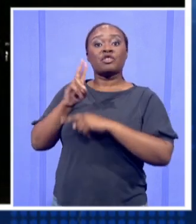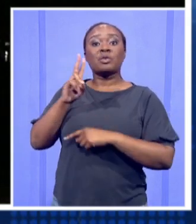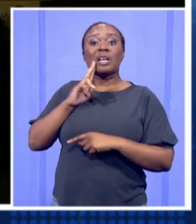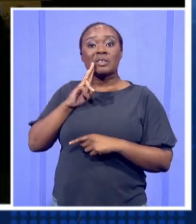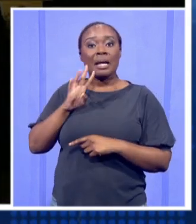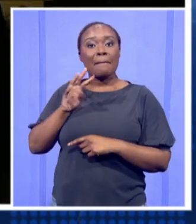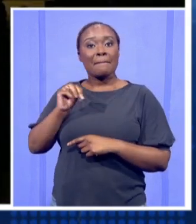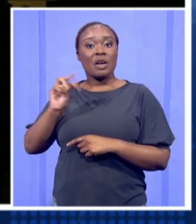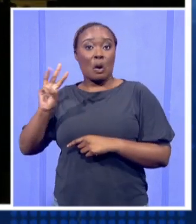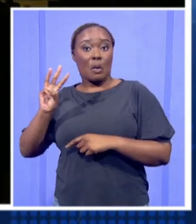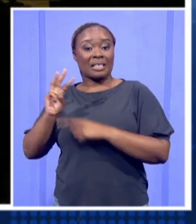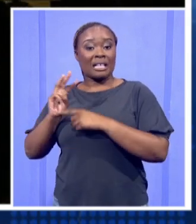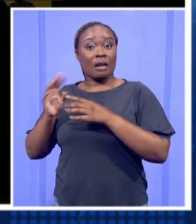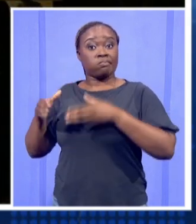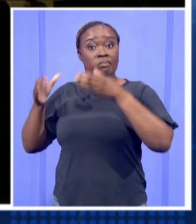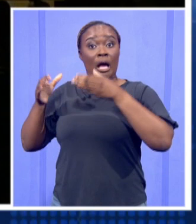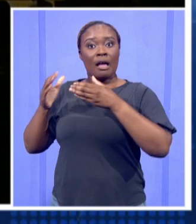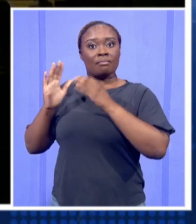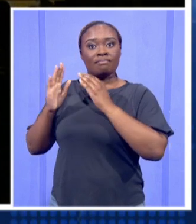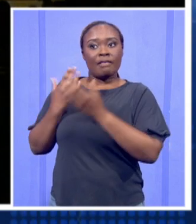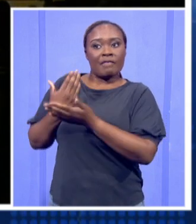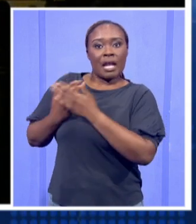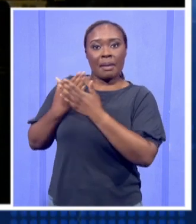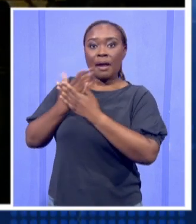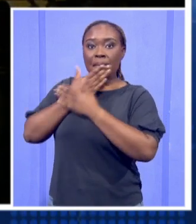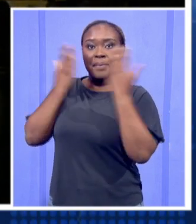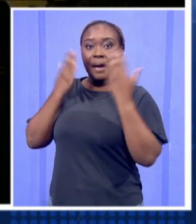cycle gas turbines being unavailable to meet demand,